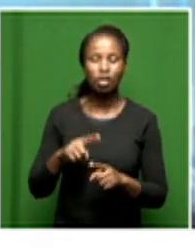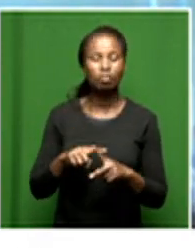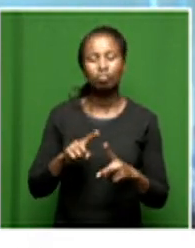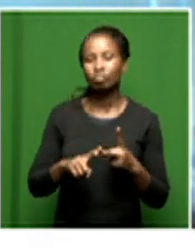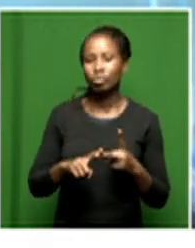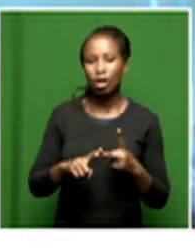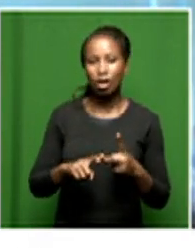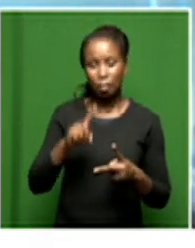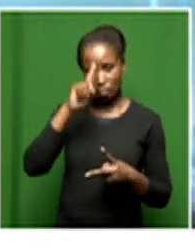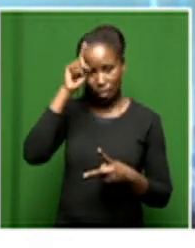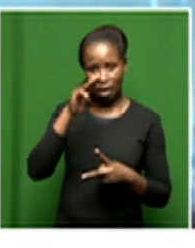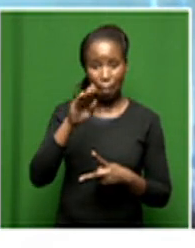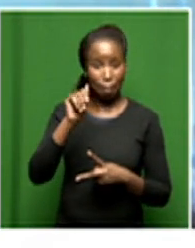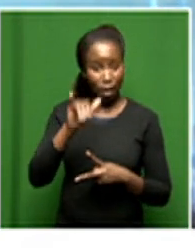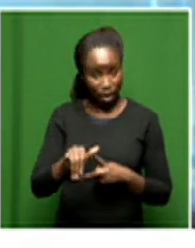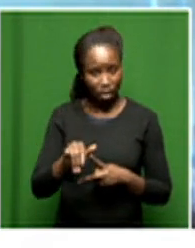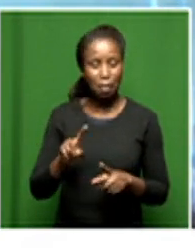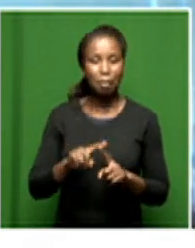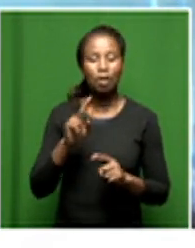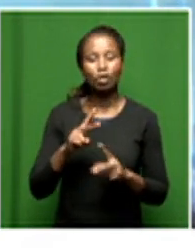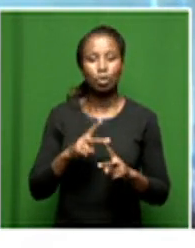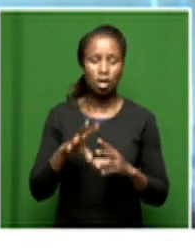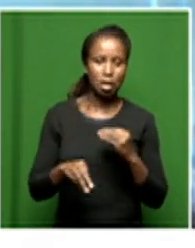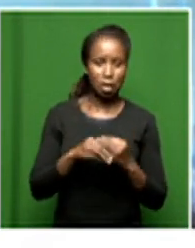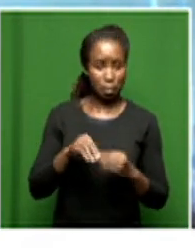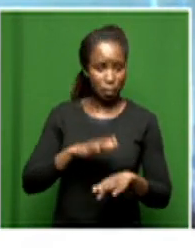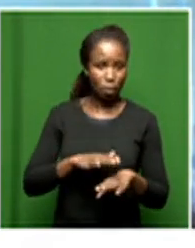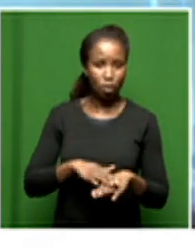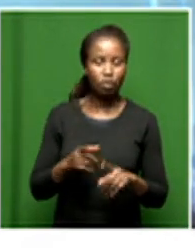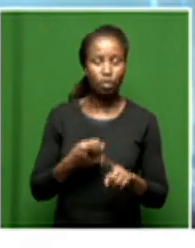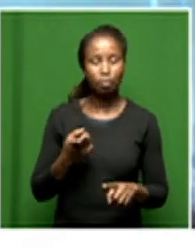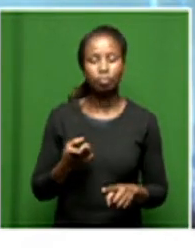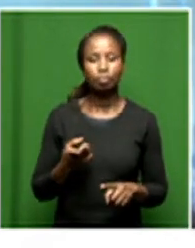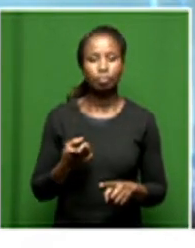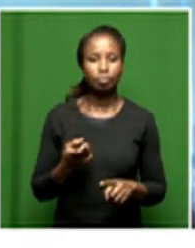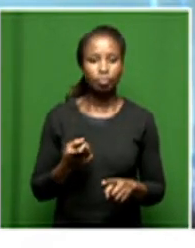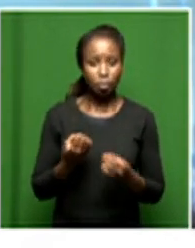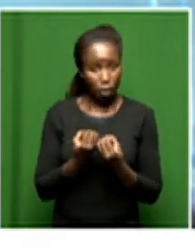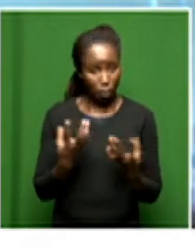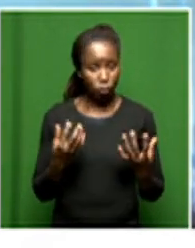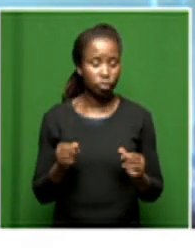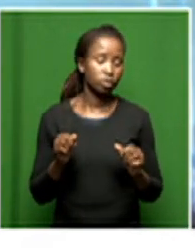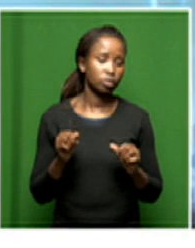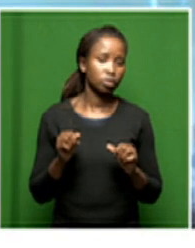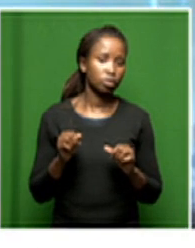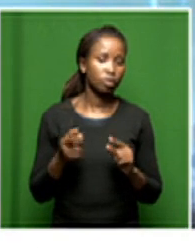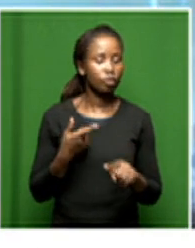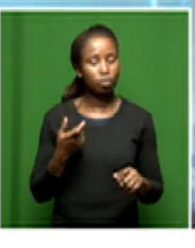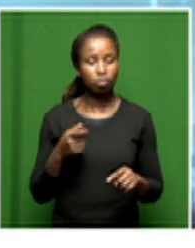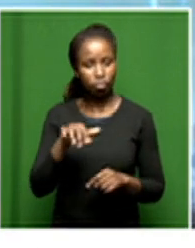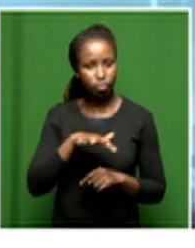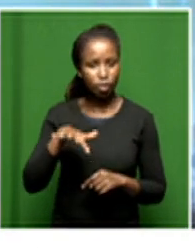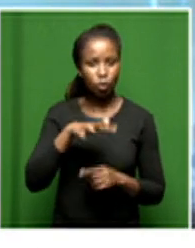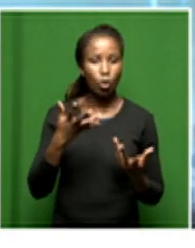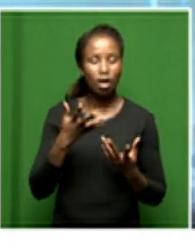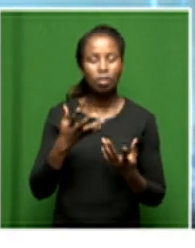Bay, but will they be able to make real interests where the majority, inroads in the majority in places like the city